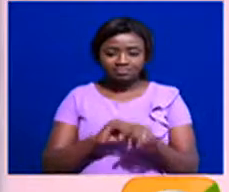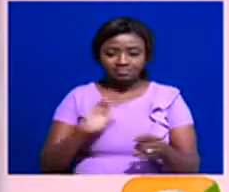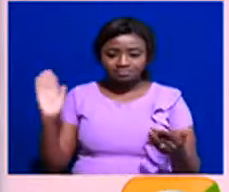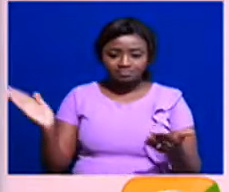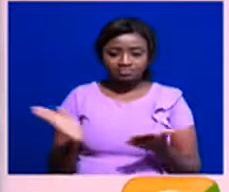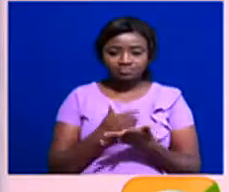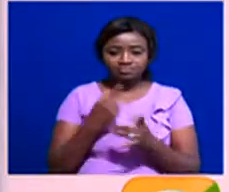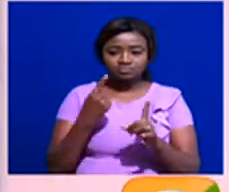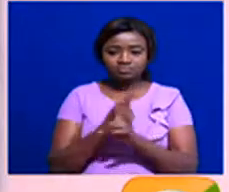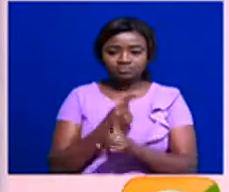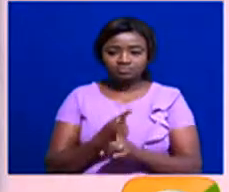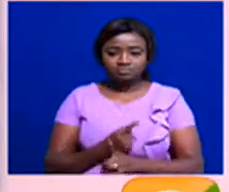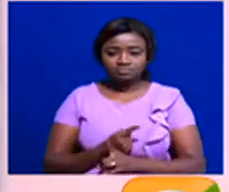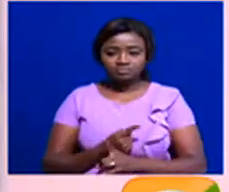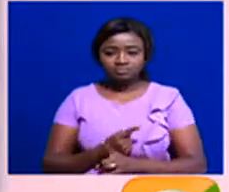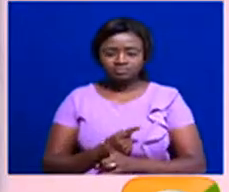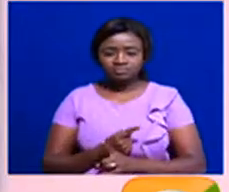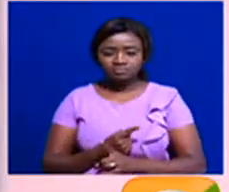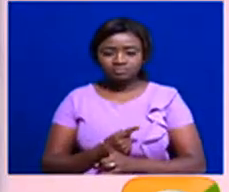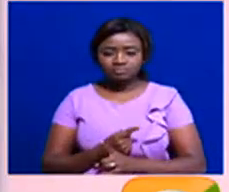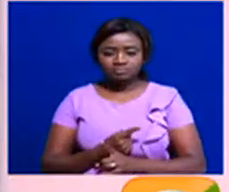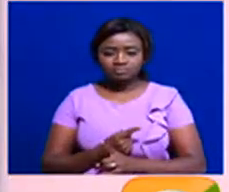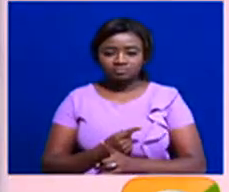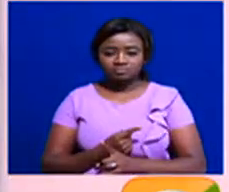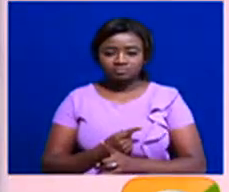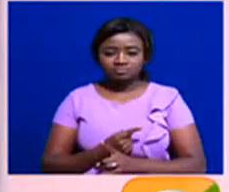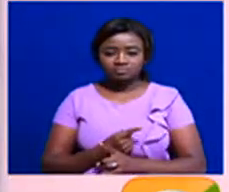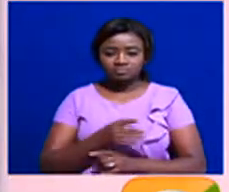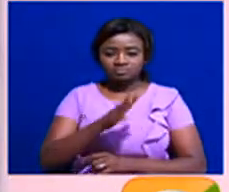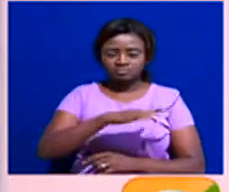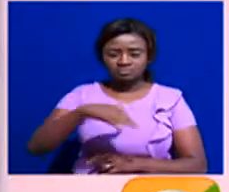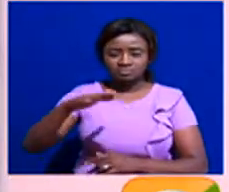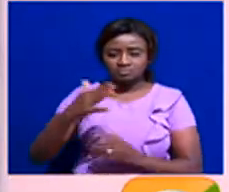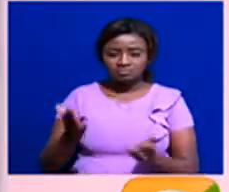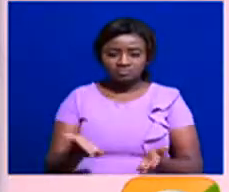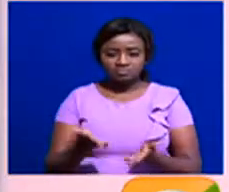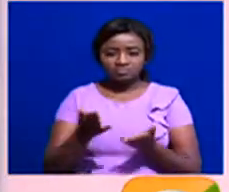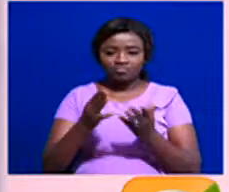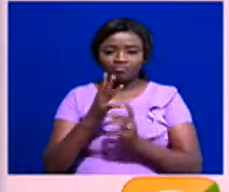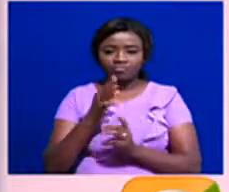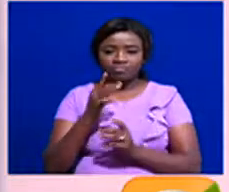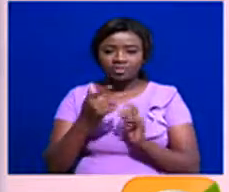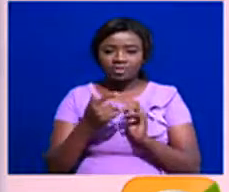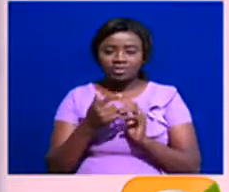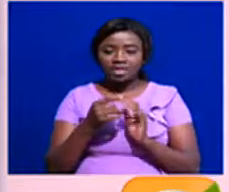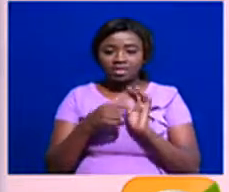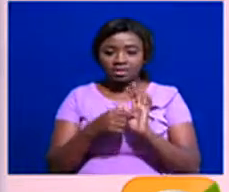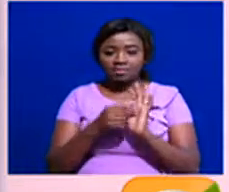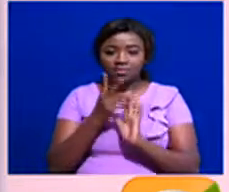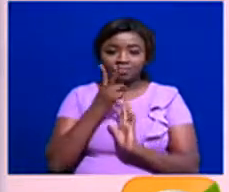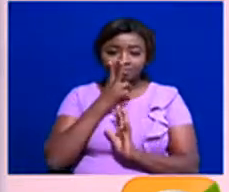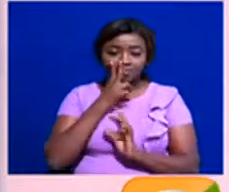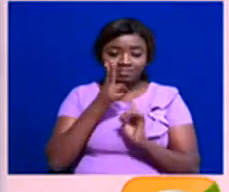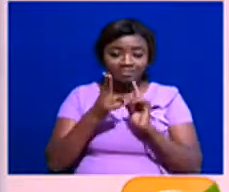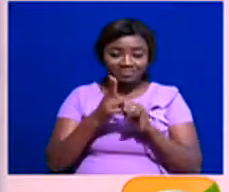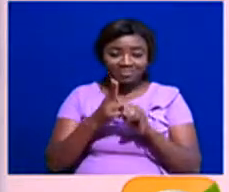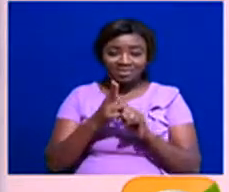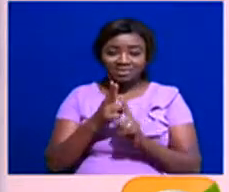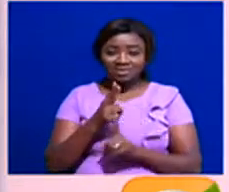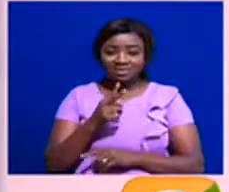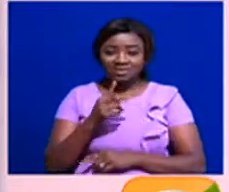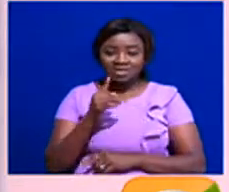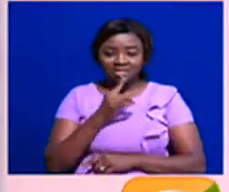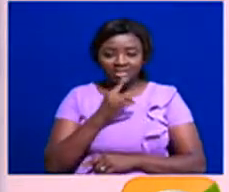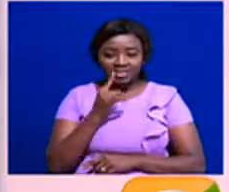the contents or constituents that promote consumption, like flavors. Tobacco in itself is very harsh